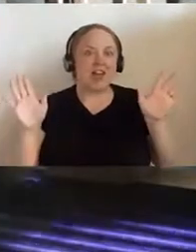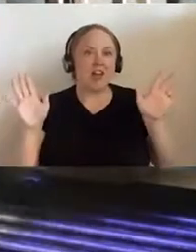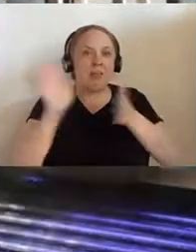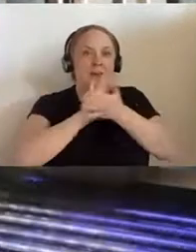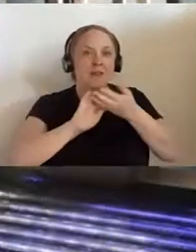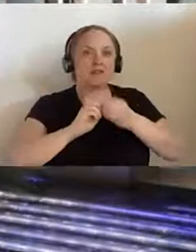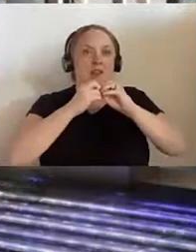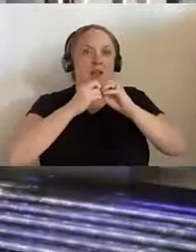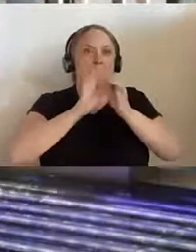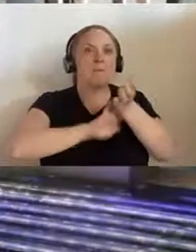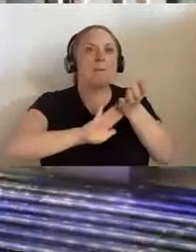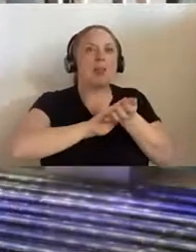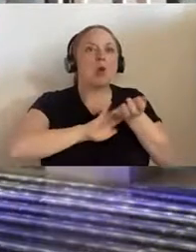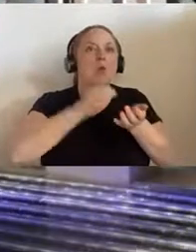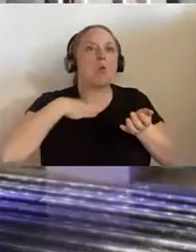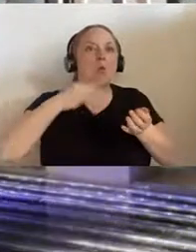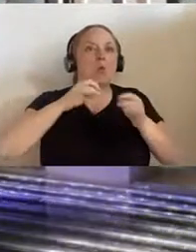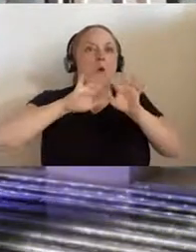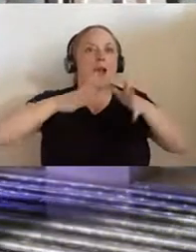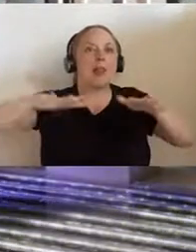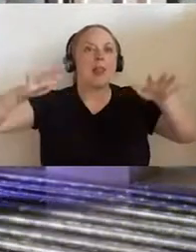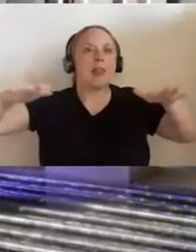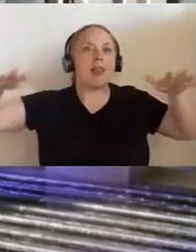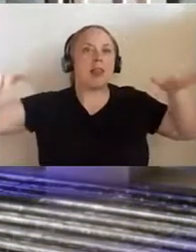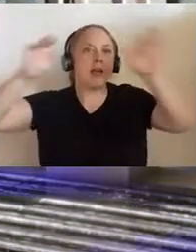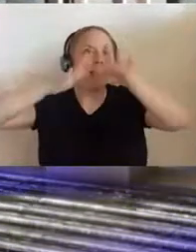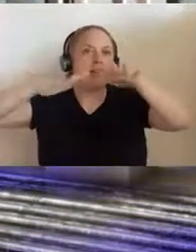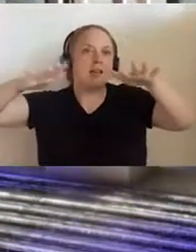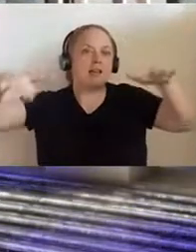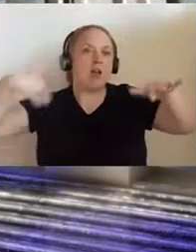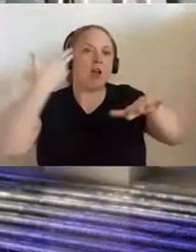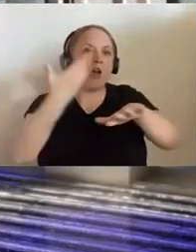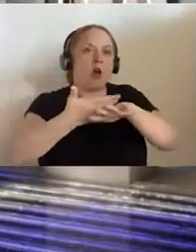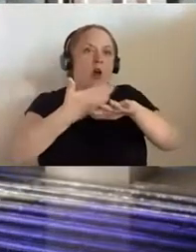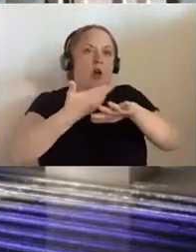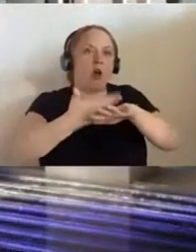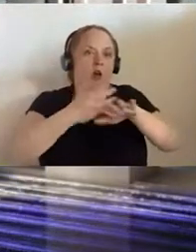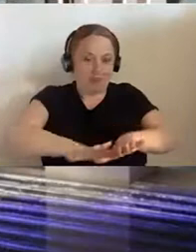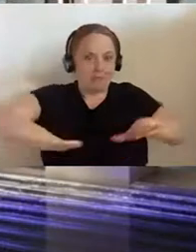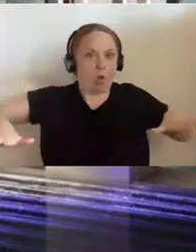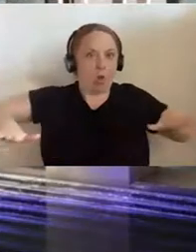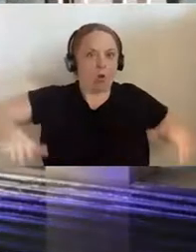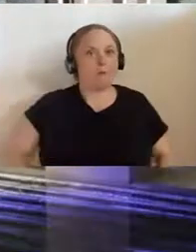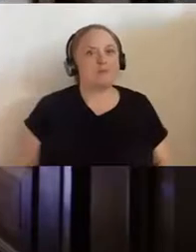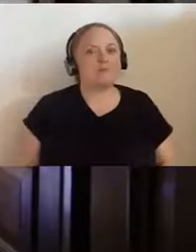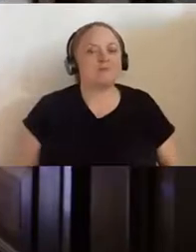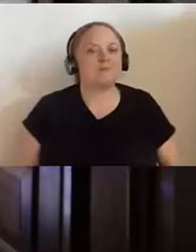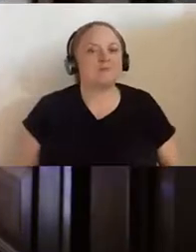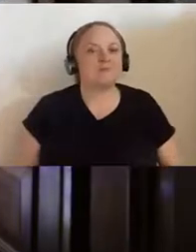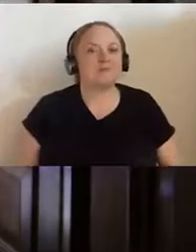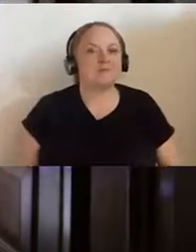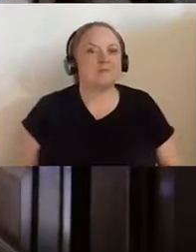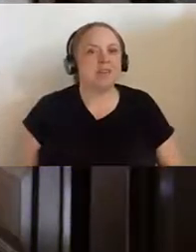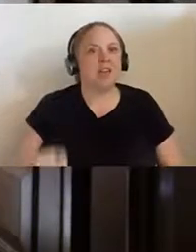waves of blue and white light appearing on the surface of an installation on the floor. And this